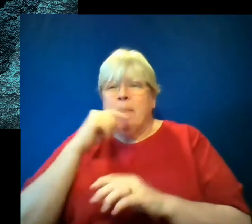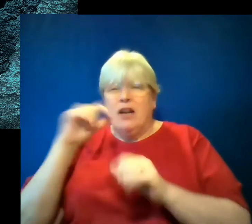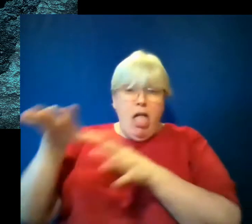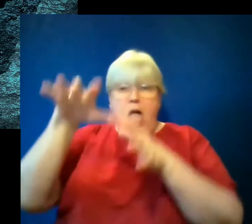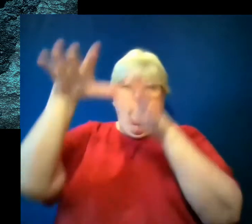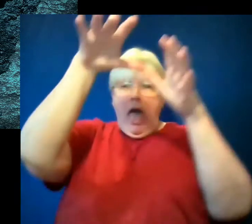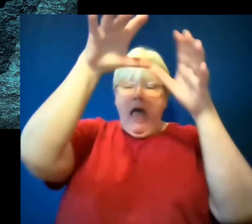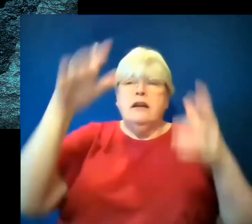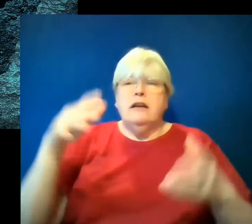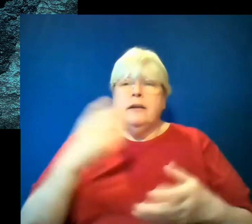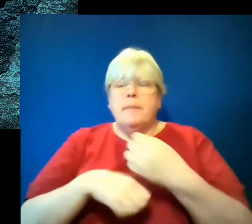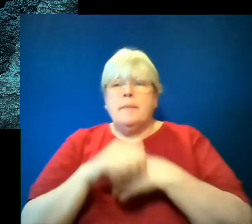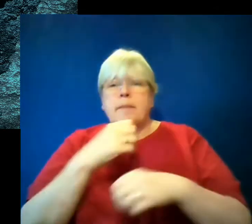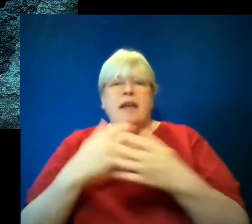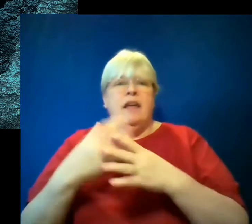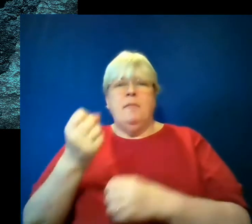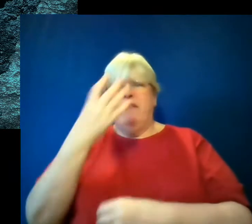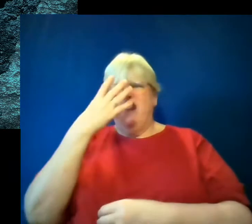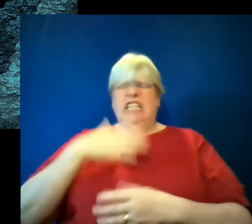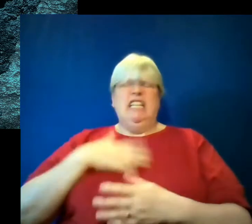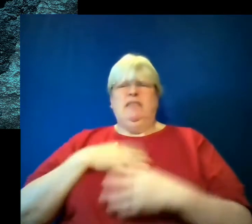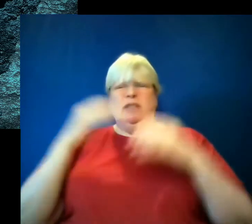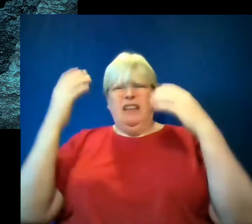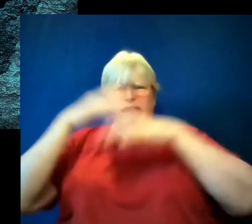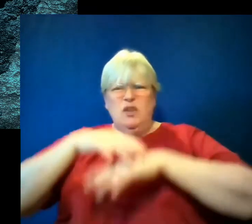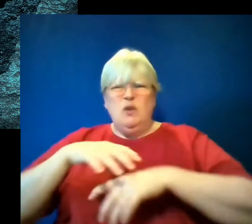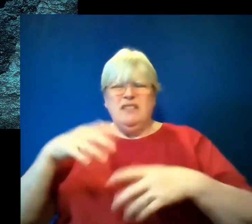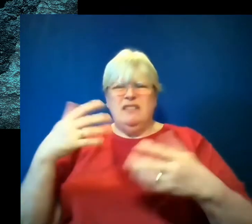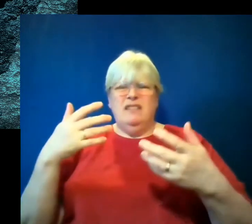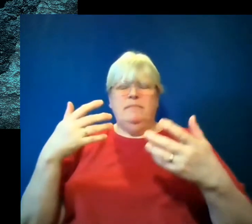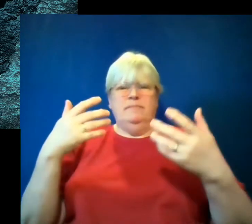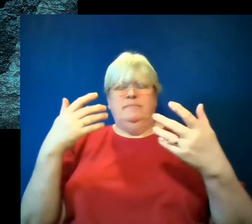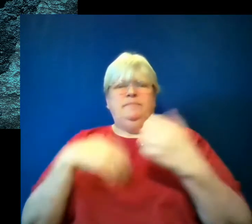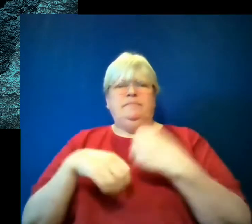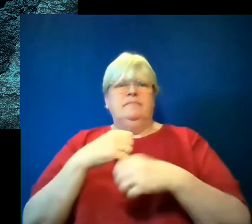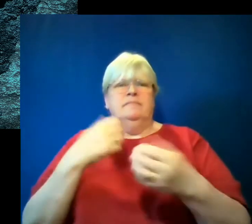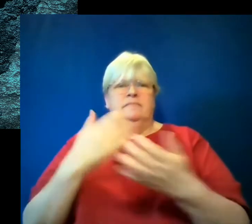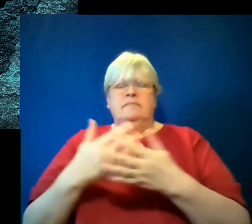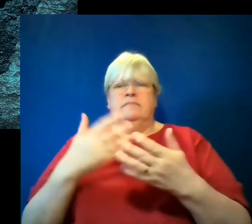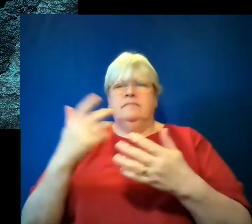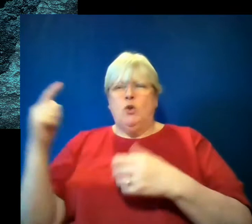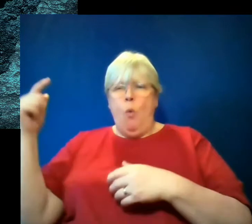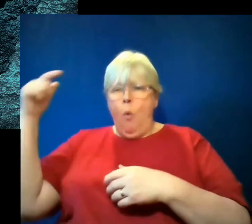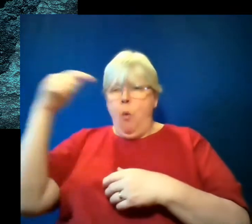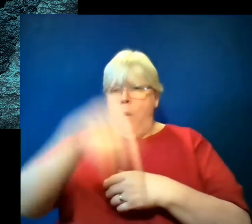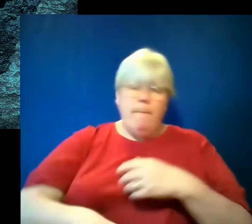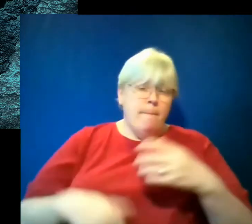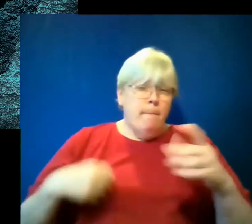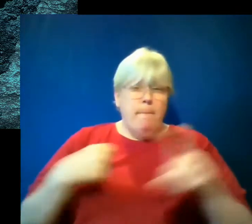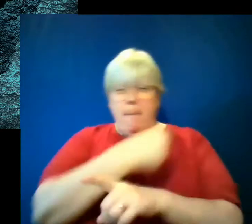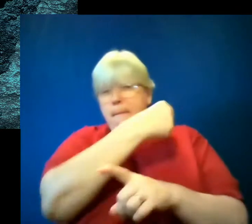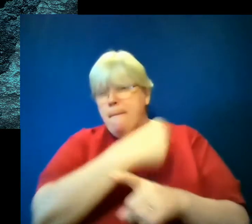She swiftly became affronted and confused. Crows, when affronted and confused, are apt to dive bomb the nearest living thing, and